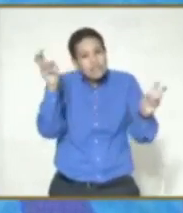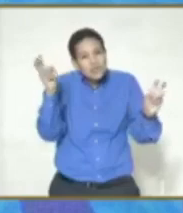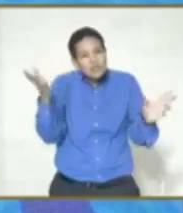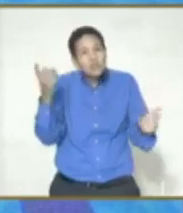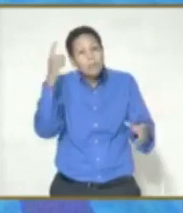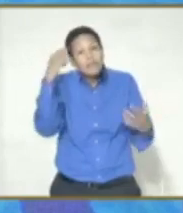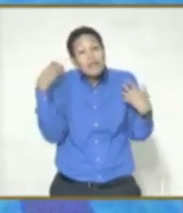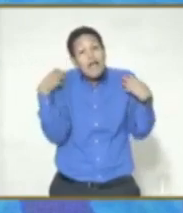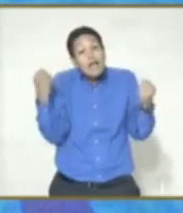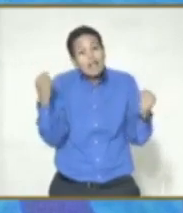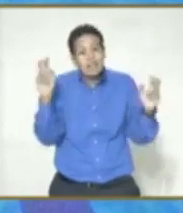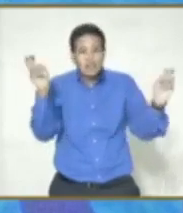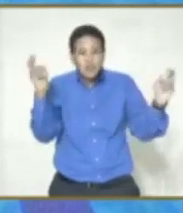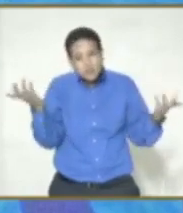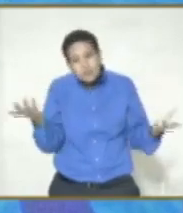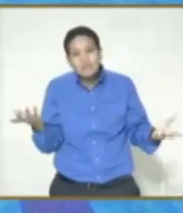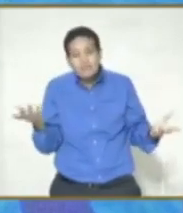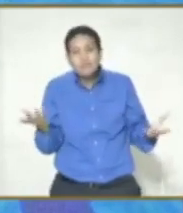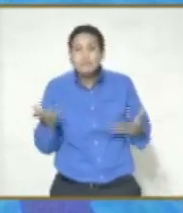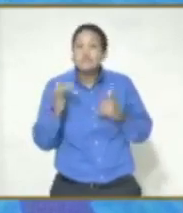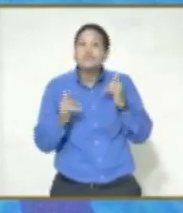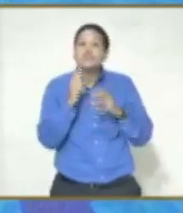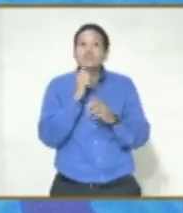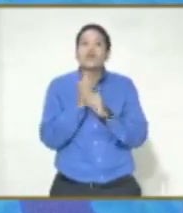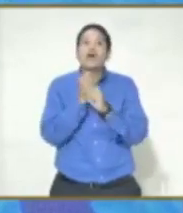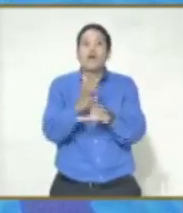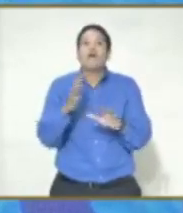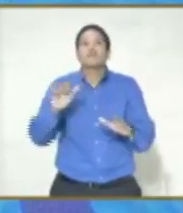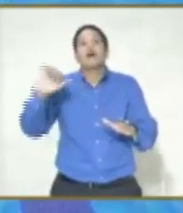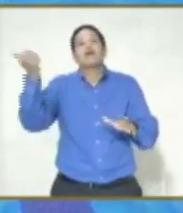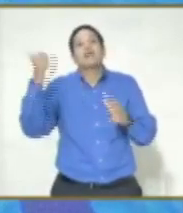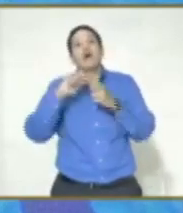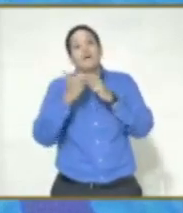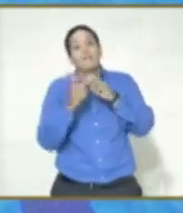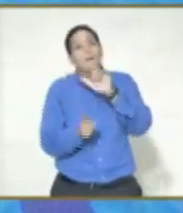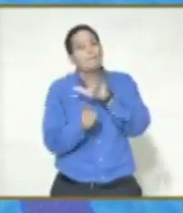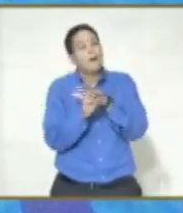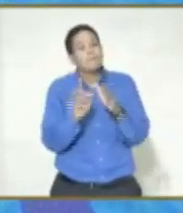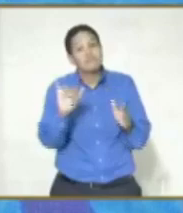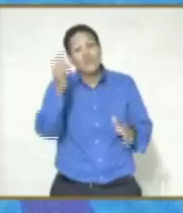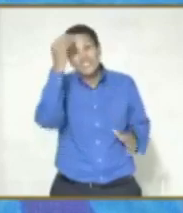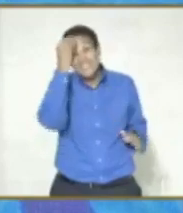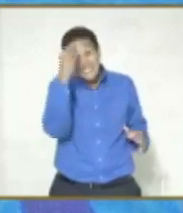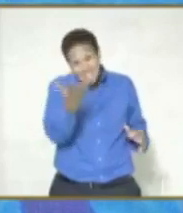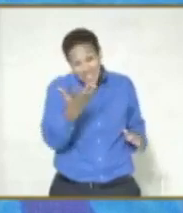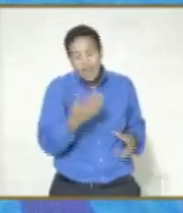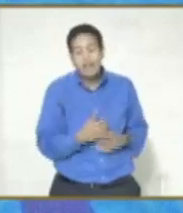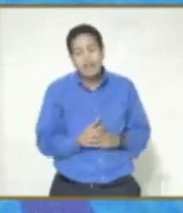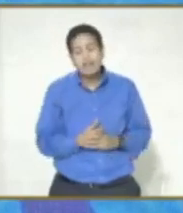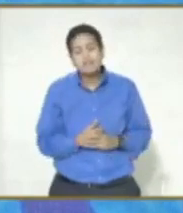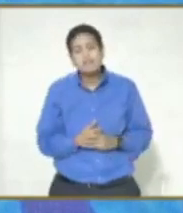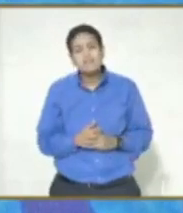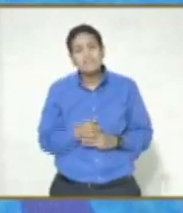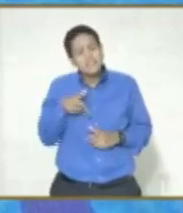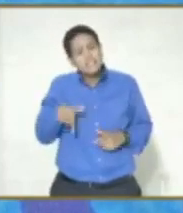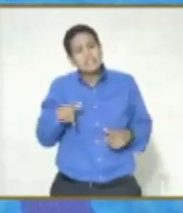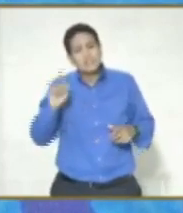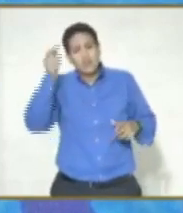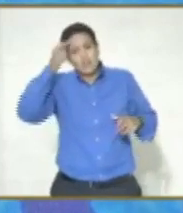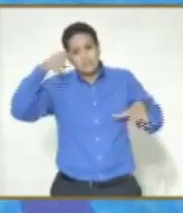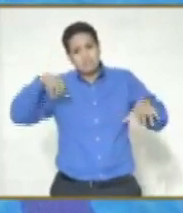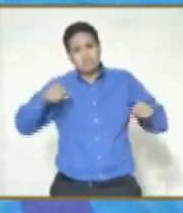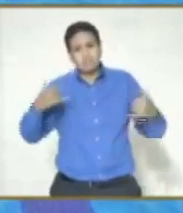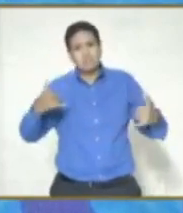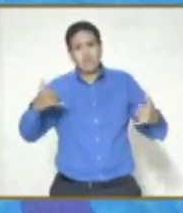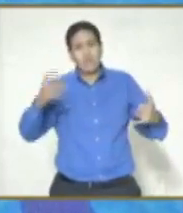health problems, which also creates another problem. But just to say, Mr. Brown, that this administration